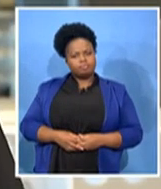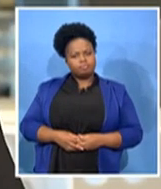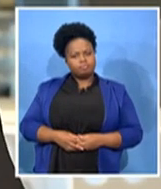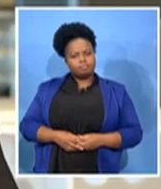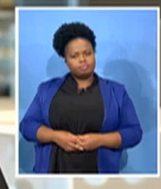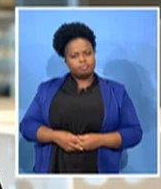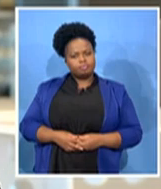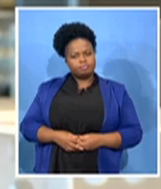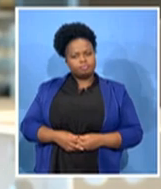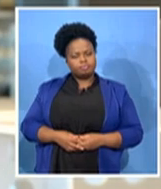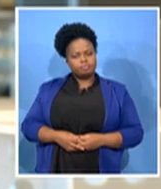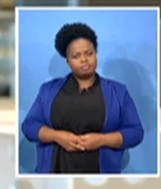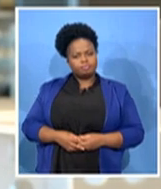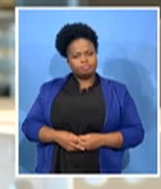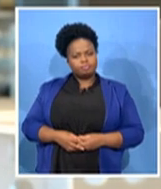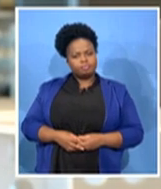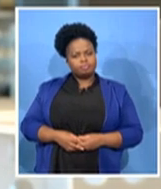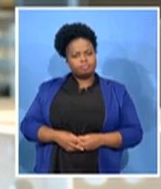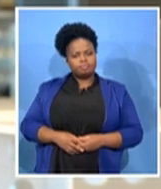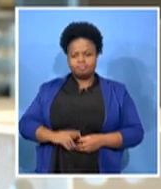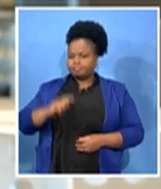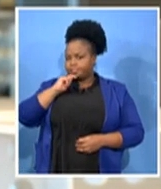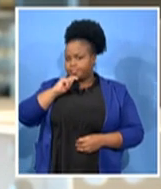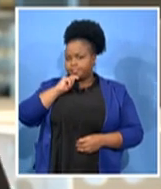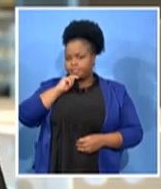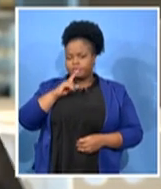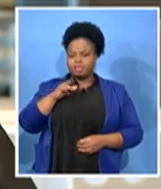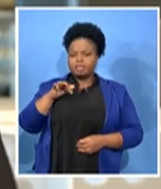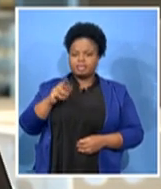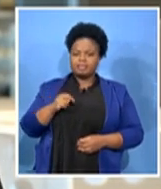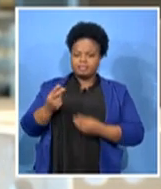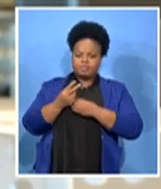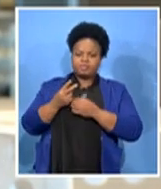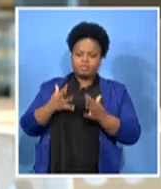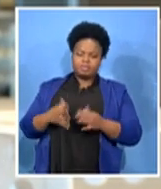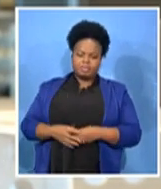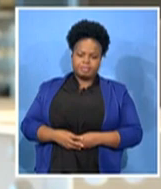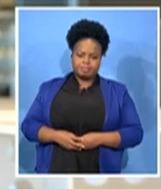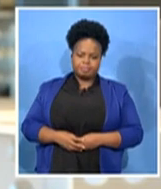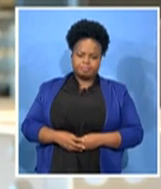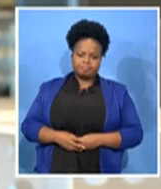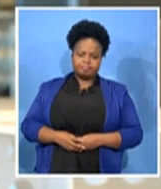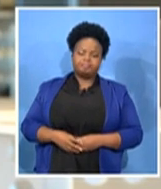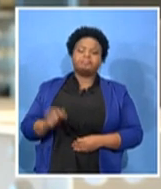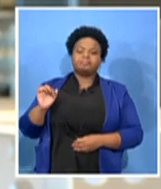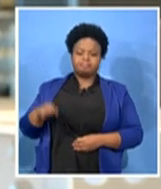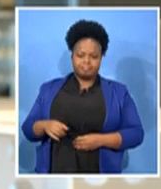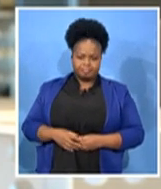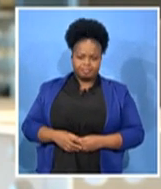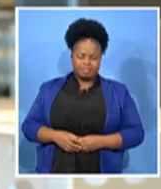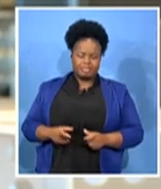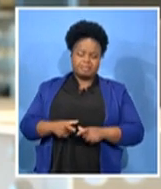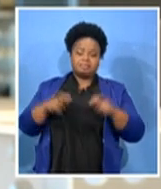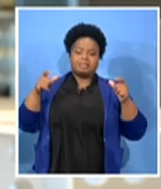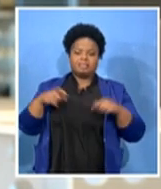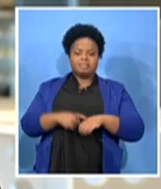Very good morning to you, Aldrin, and the viewers. And of course, this is a big moment for the ANC. I think